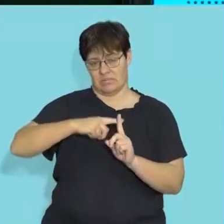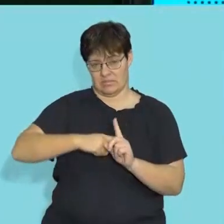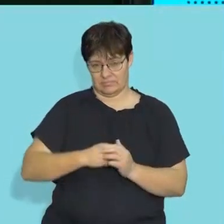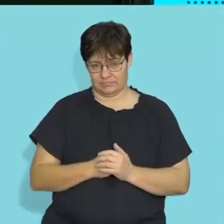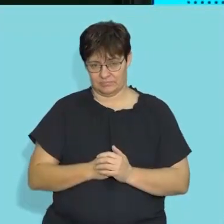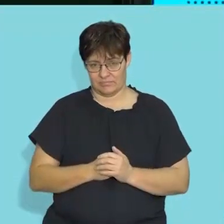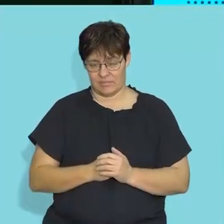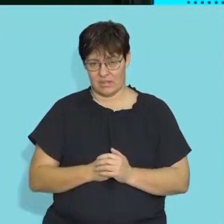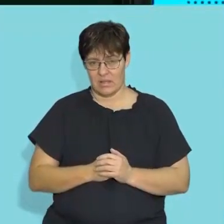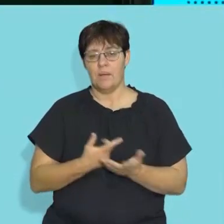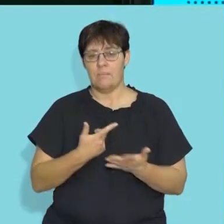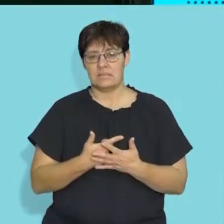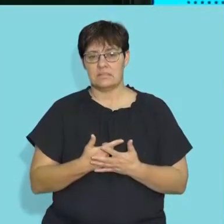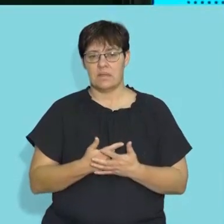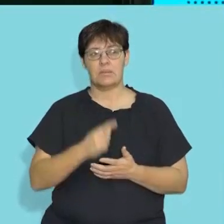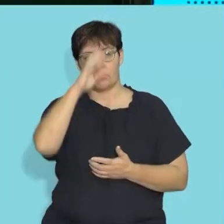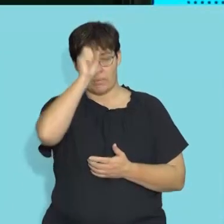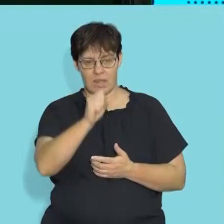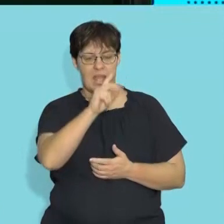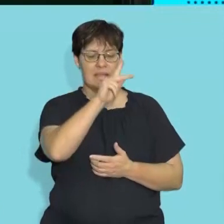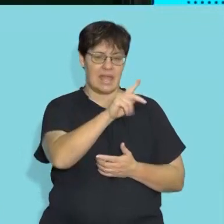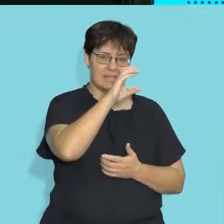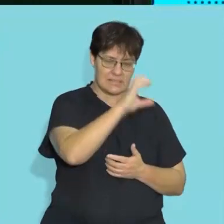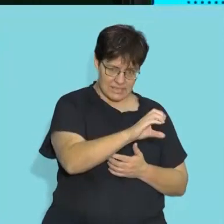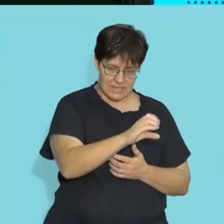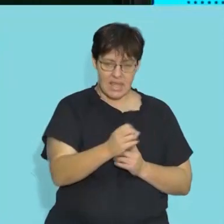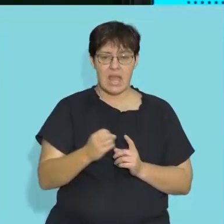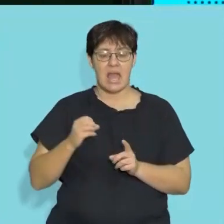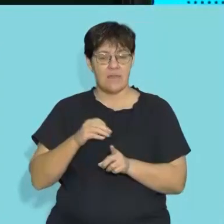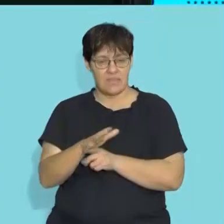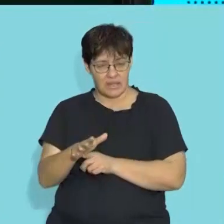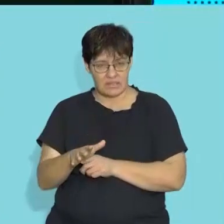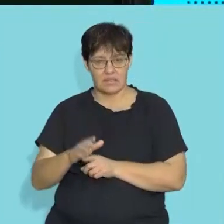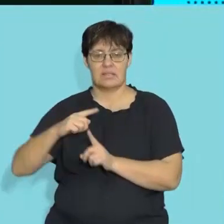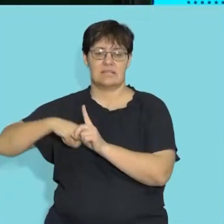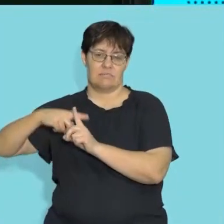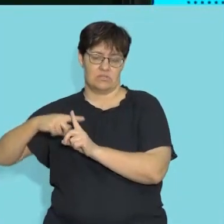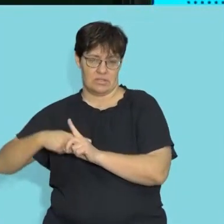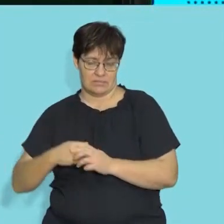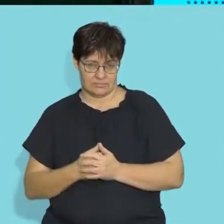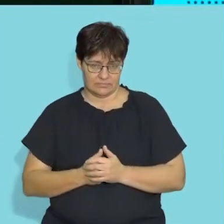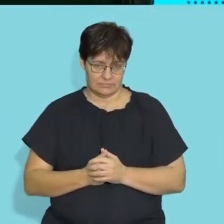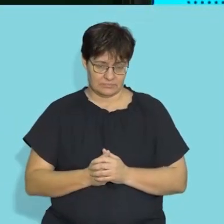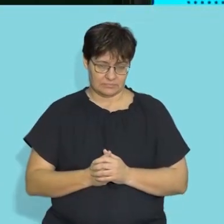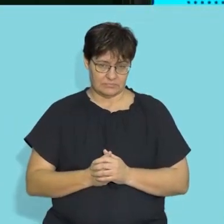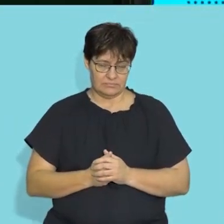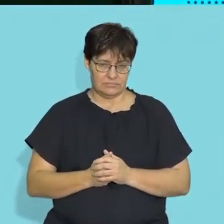temperature. It must be like a rhyme for you. Kc is only affected by